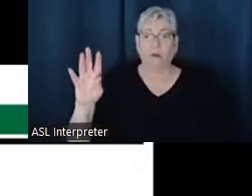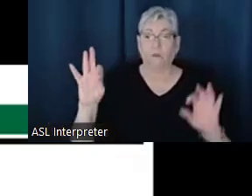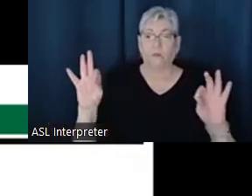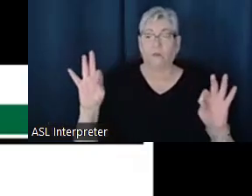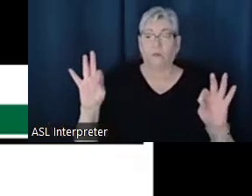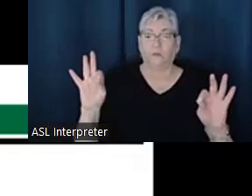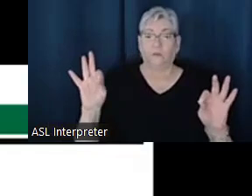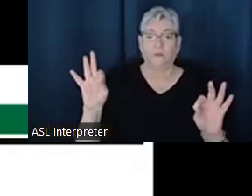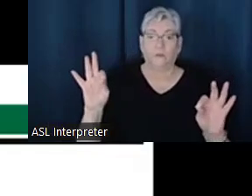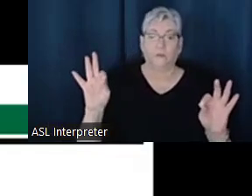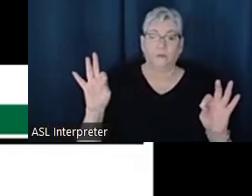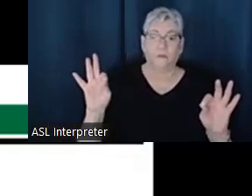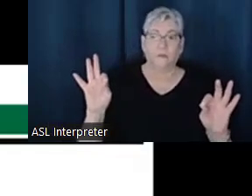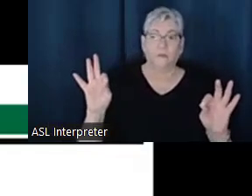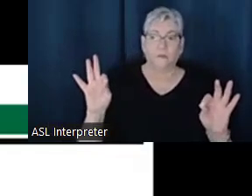Okay.